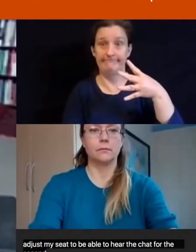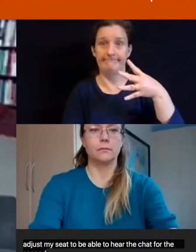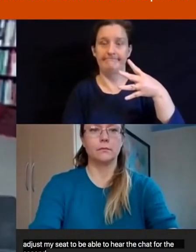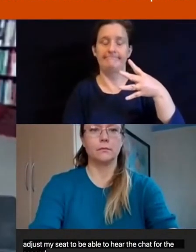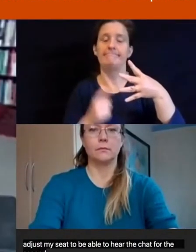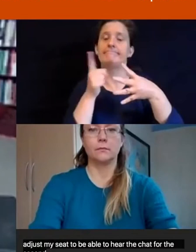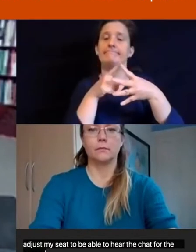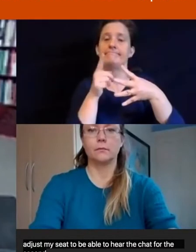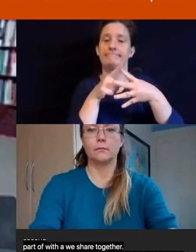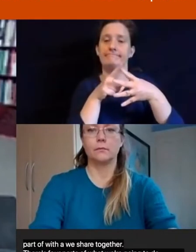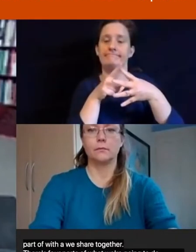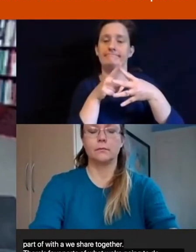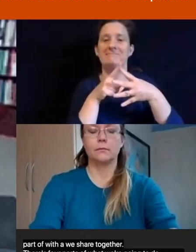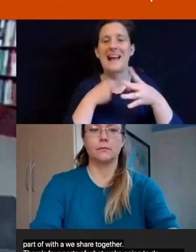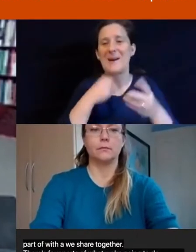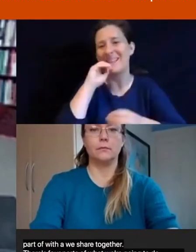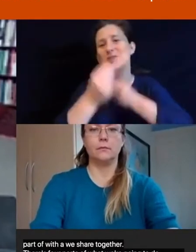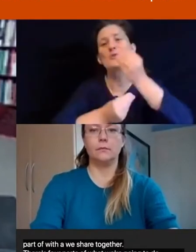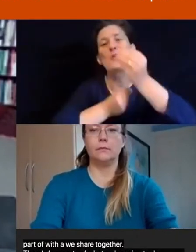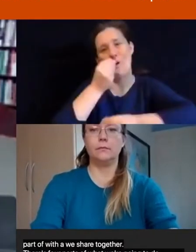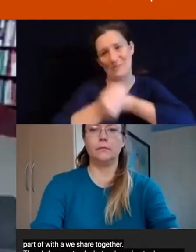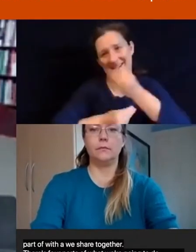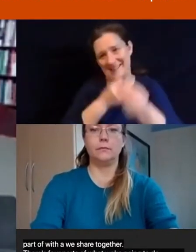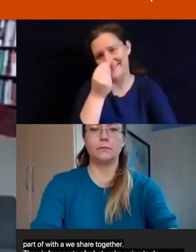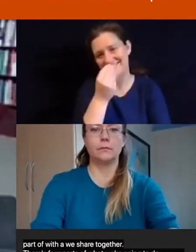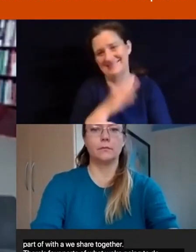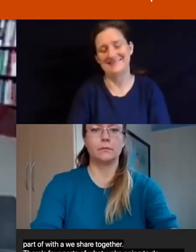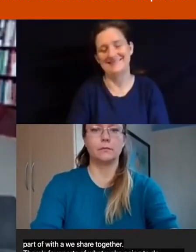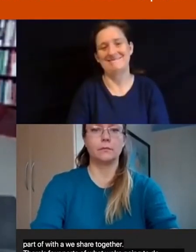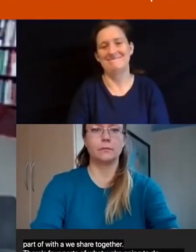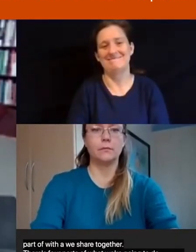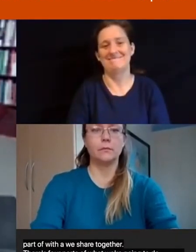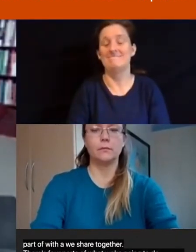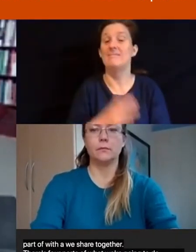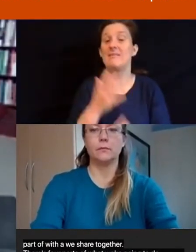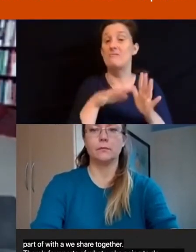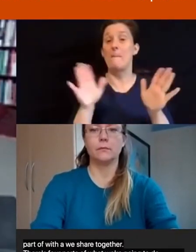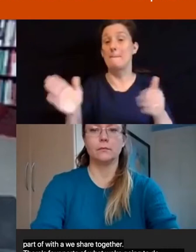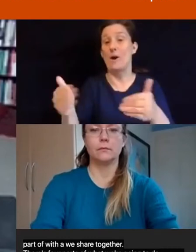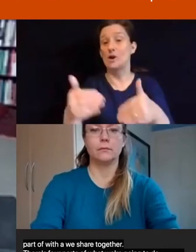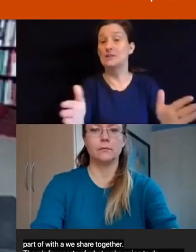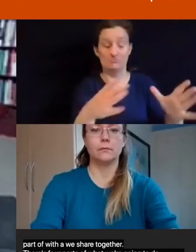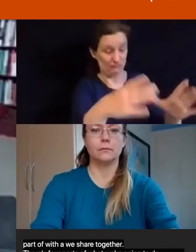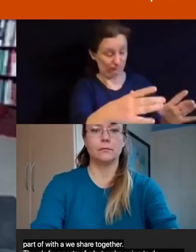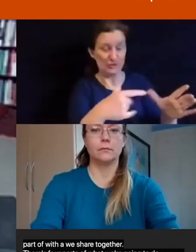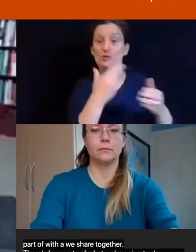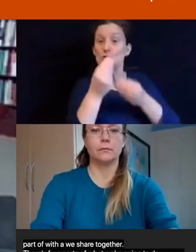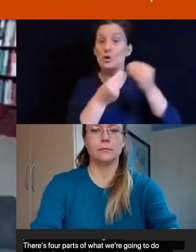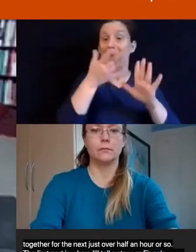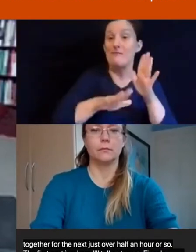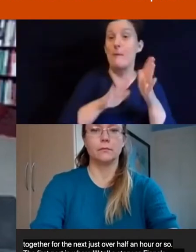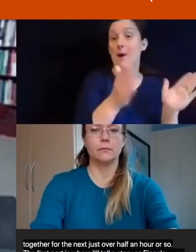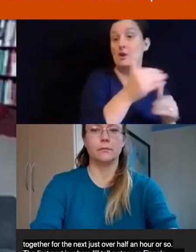The first part is where I'll tell a story, as Fiona's explained. I'll tell a story out of a box. And then I